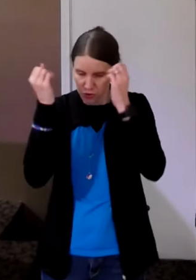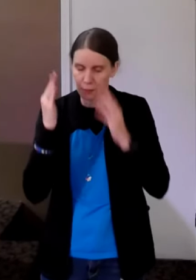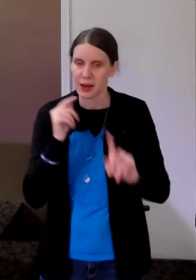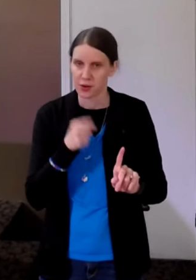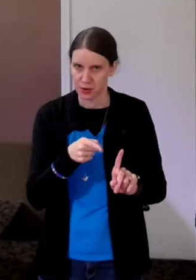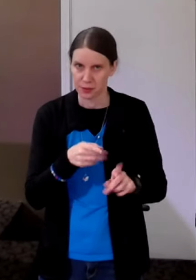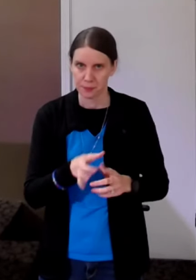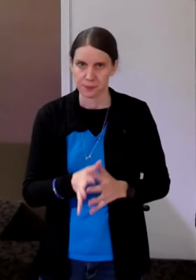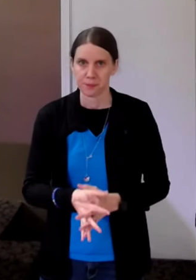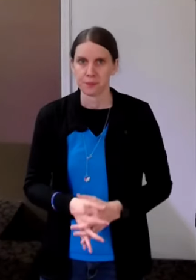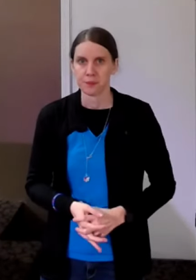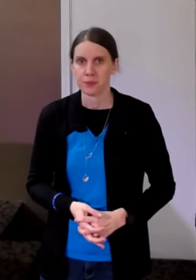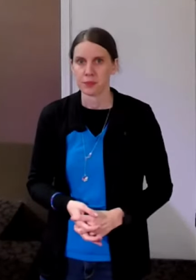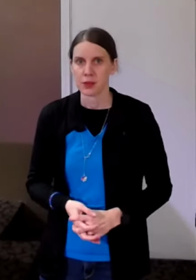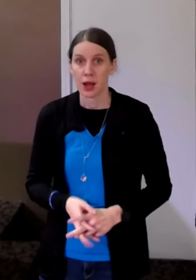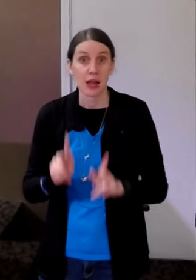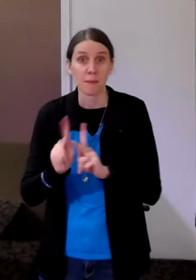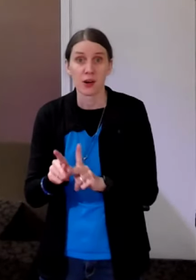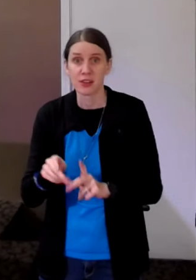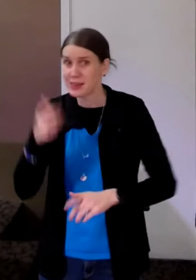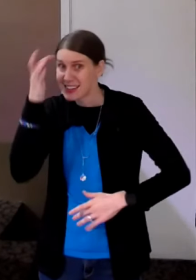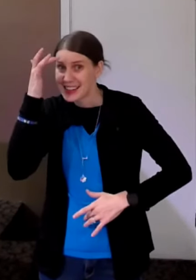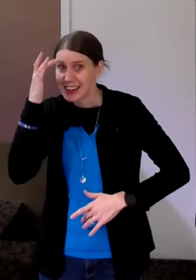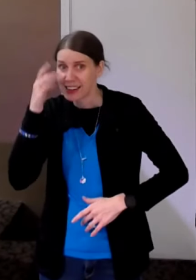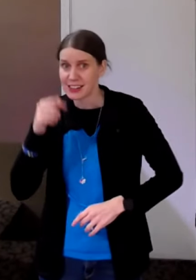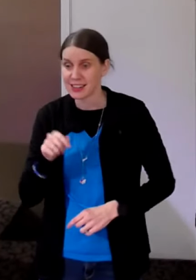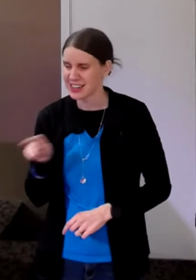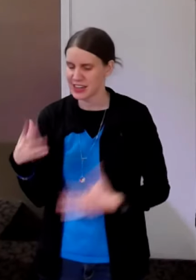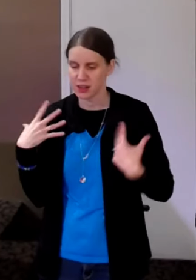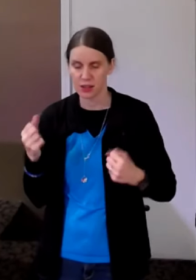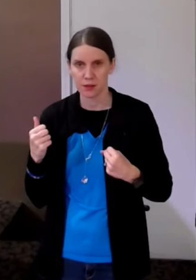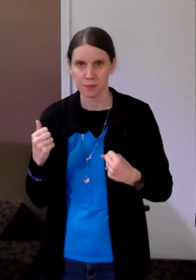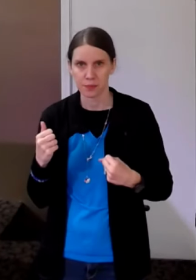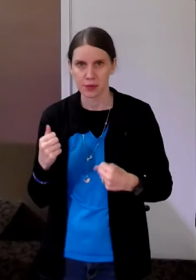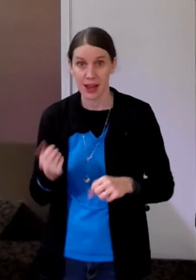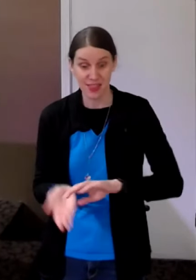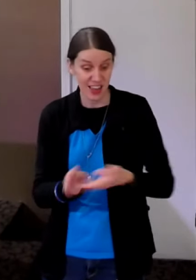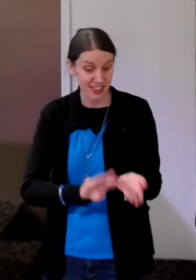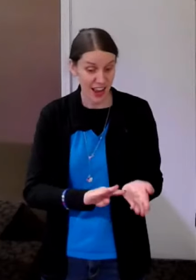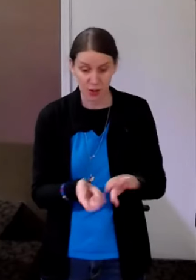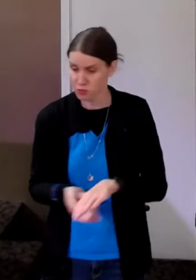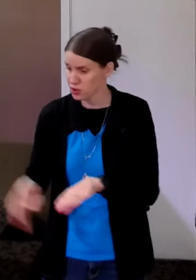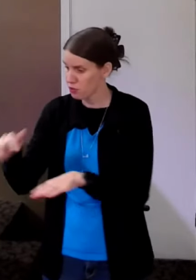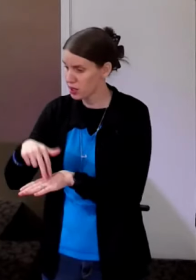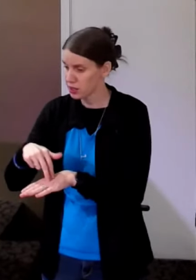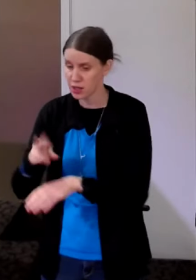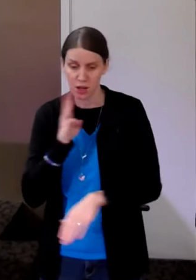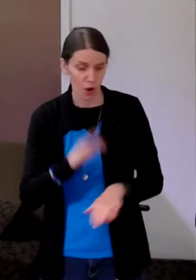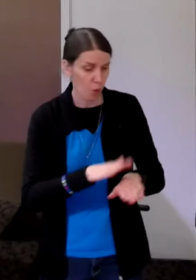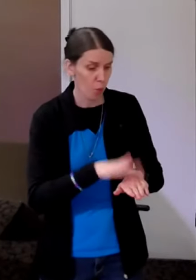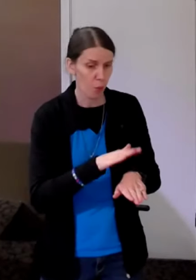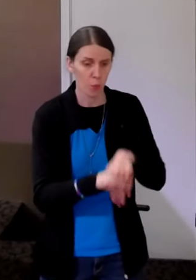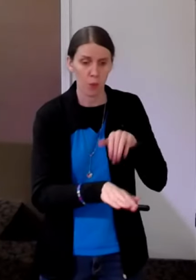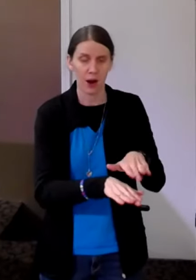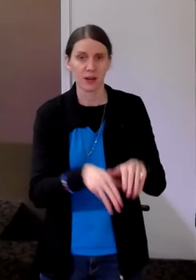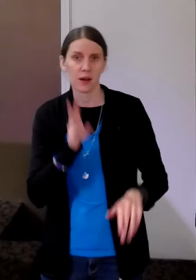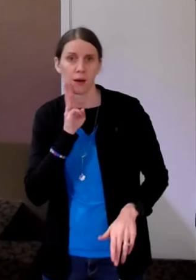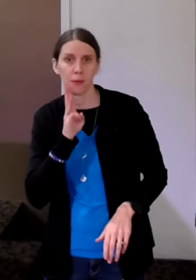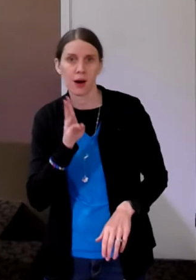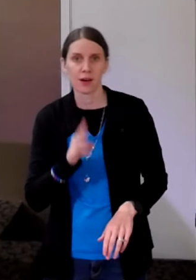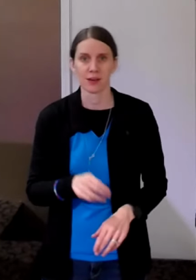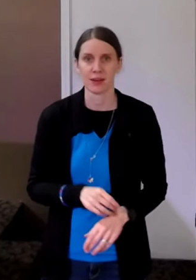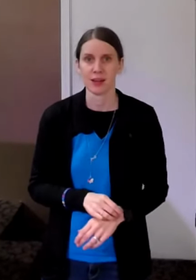asked. When somebody was sick, He would heal them. He raised the dead. He walked on water. He did all kinds